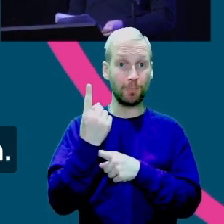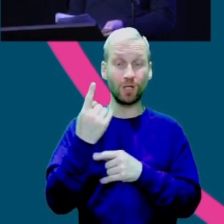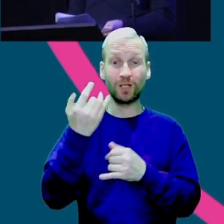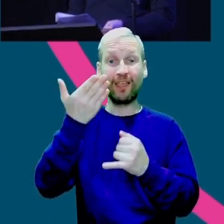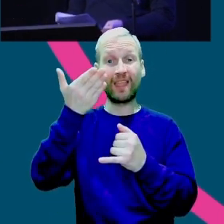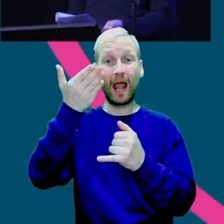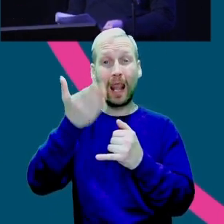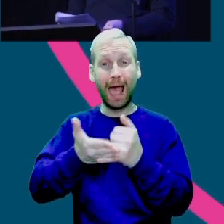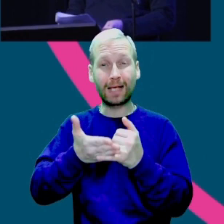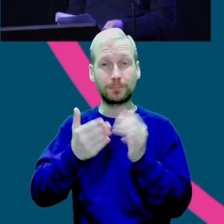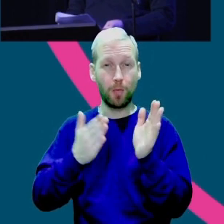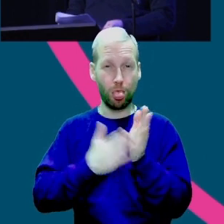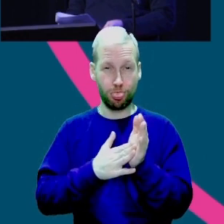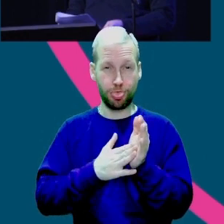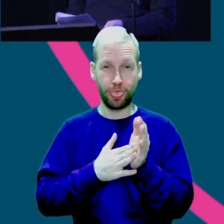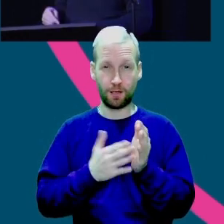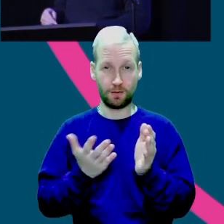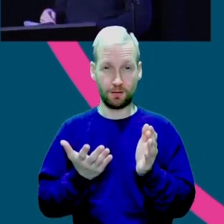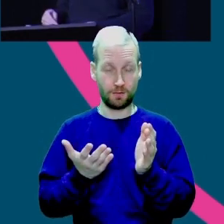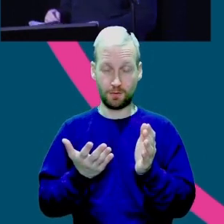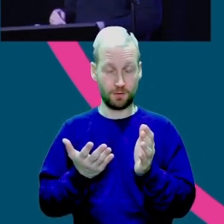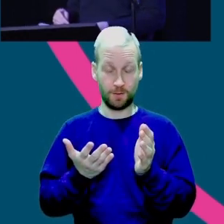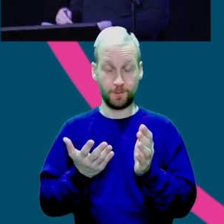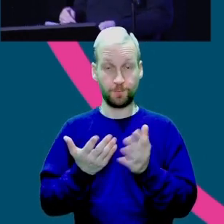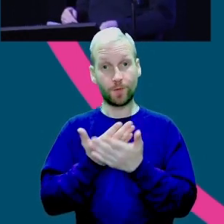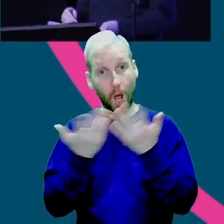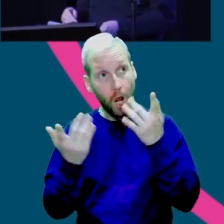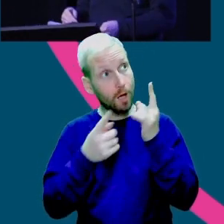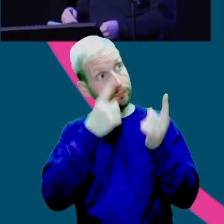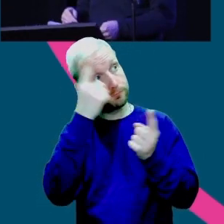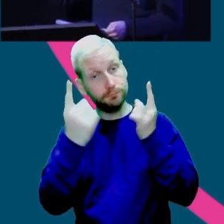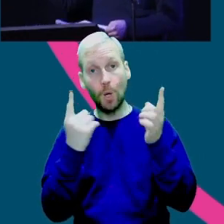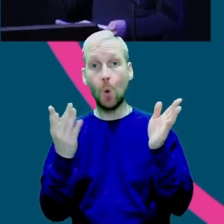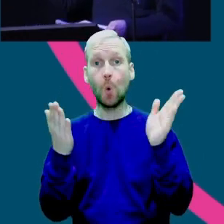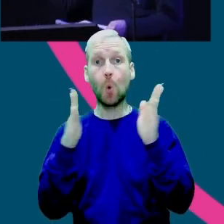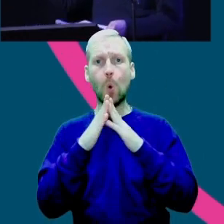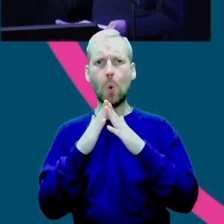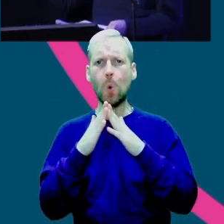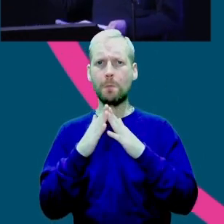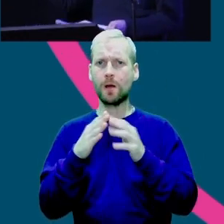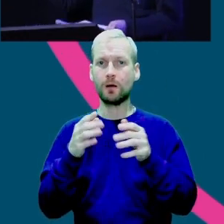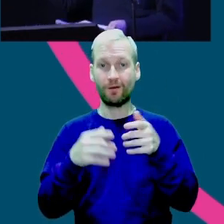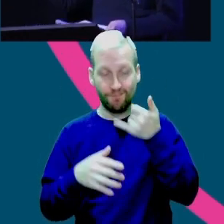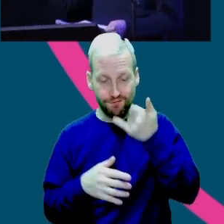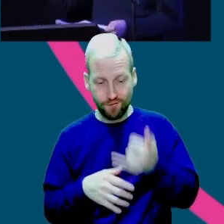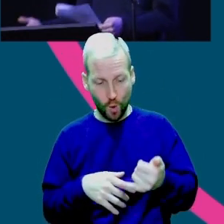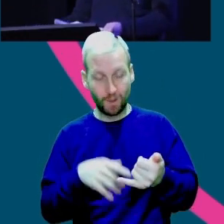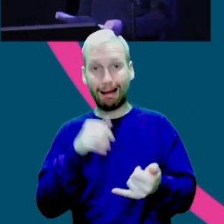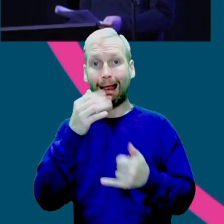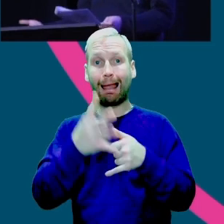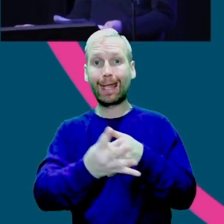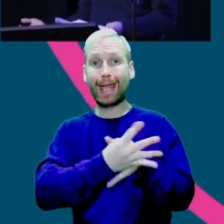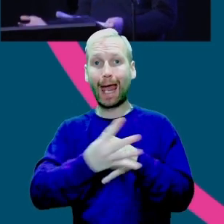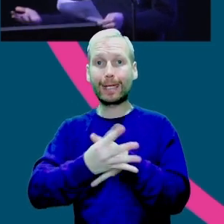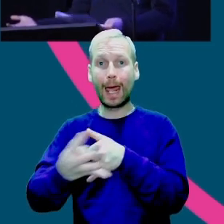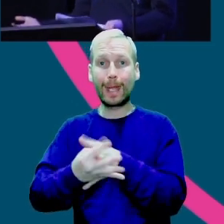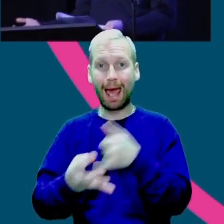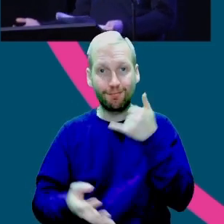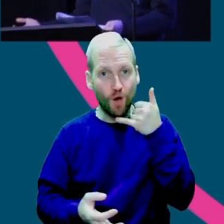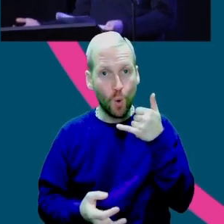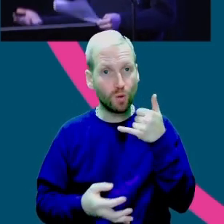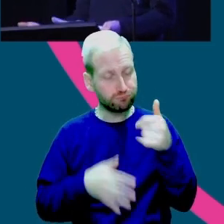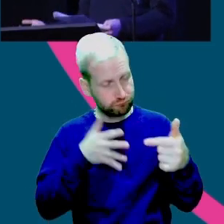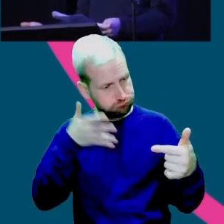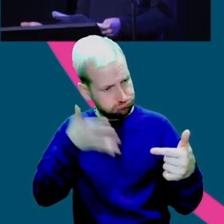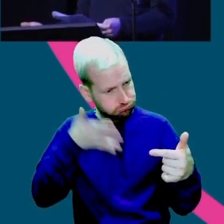month. A lot of these people at home are pressing 999 because they're going through